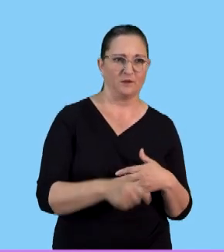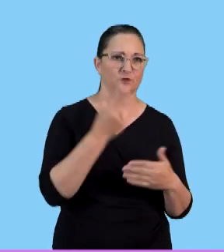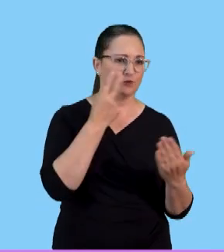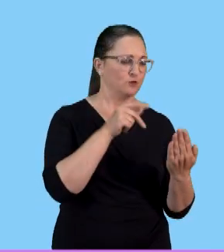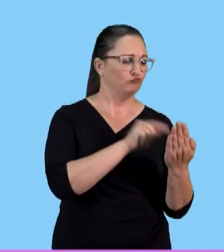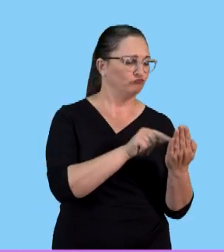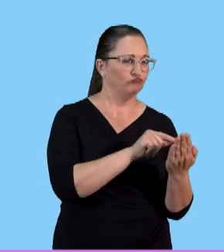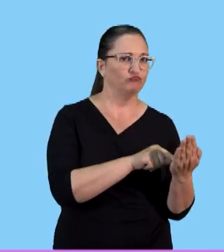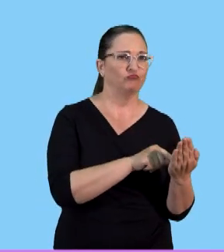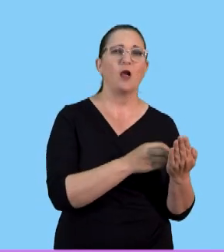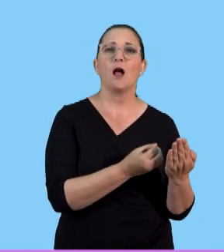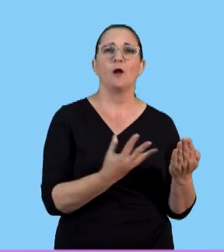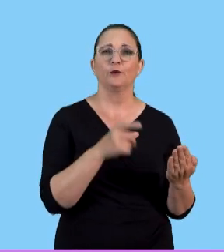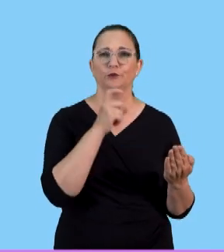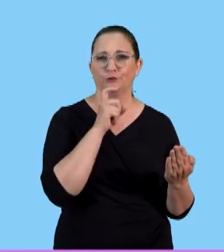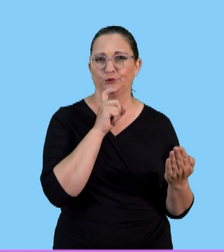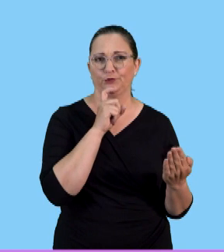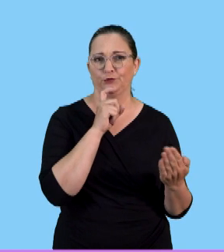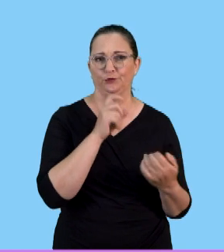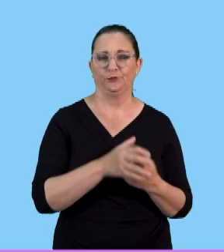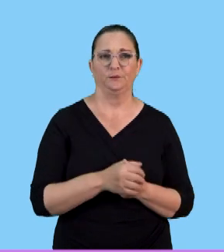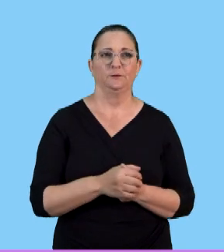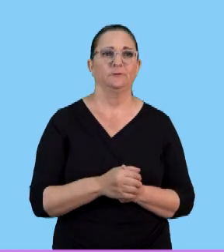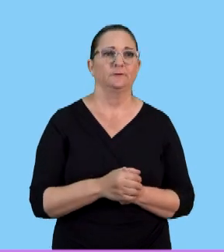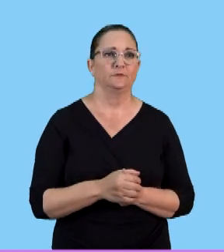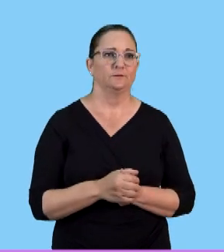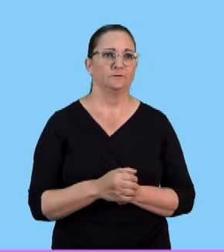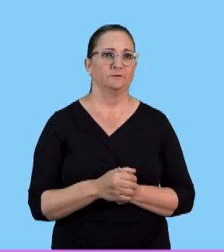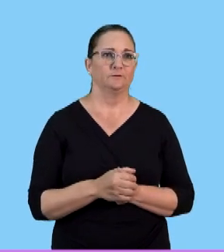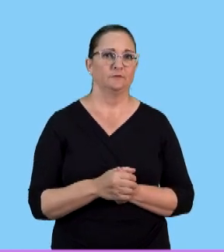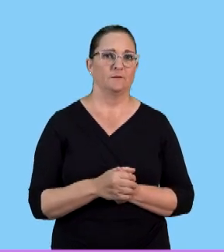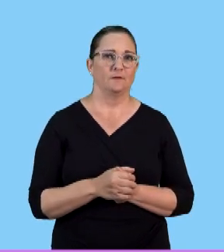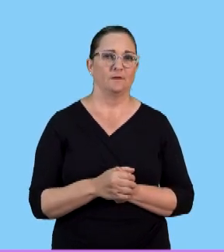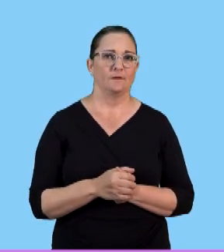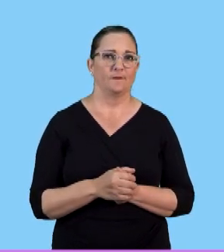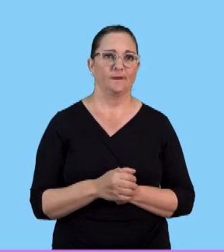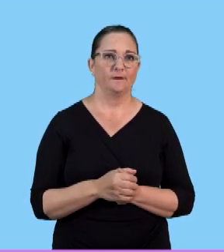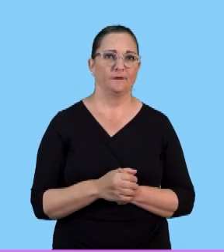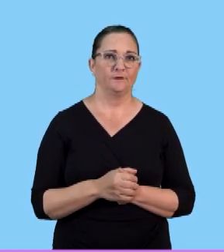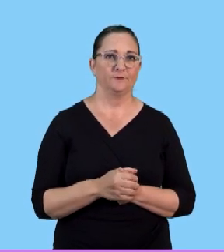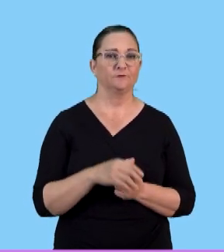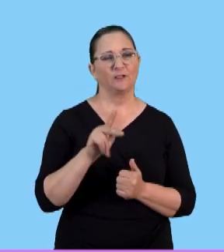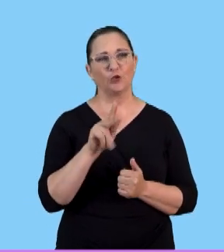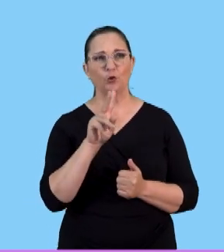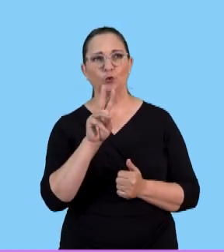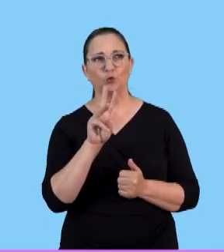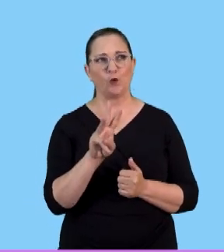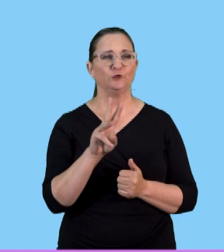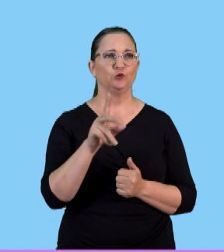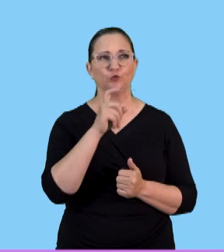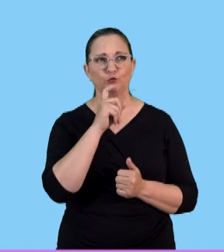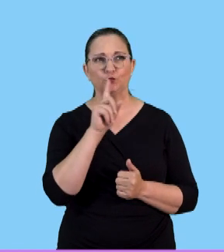the readings, checking how much was used. Thereafter, we can be able to calculate the kilowatts